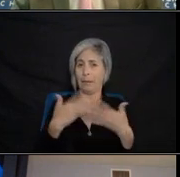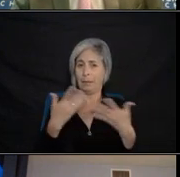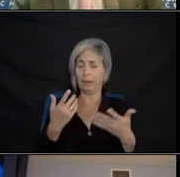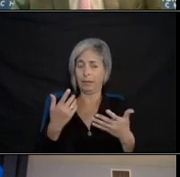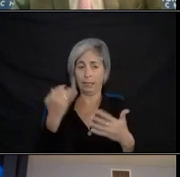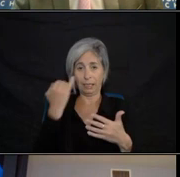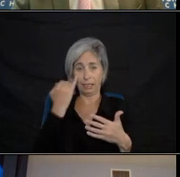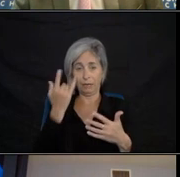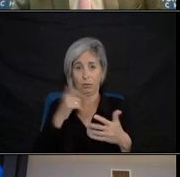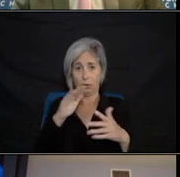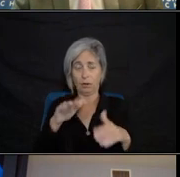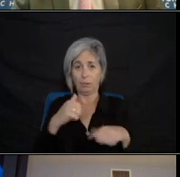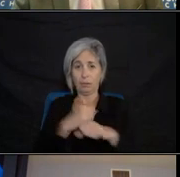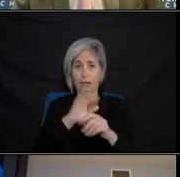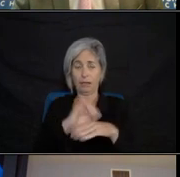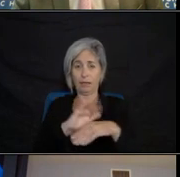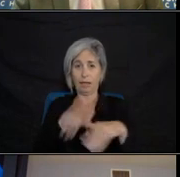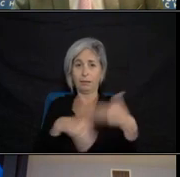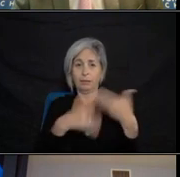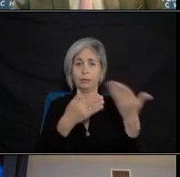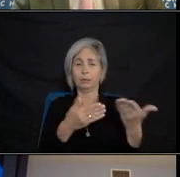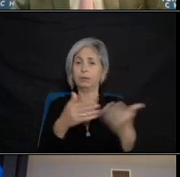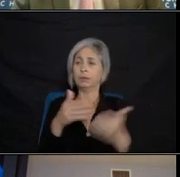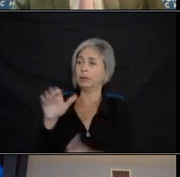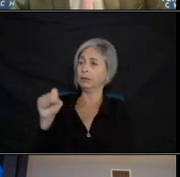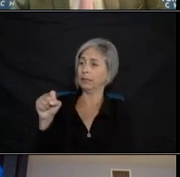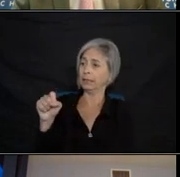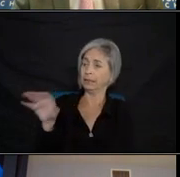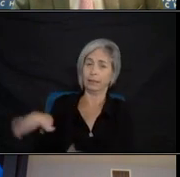if you were making it. So moved.